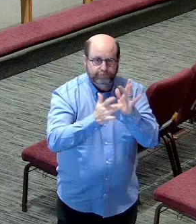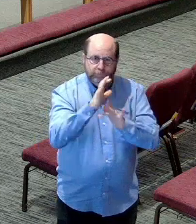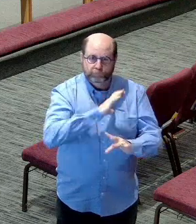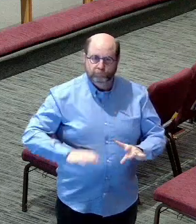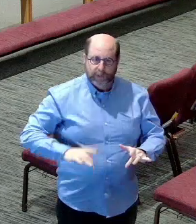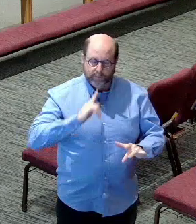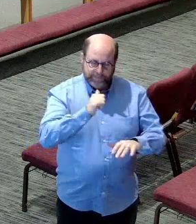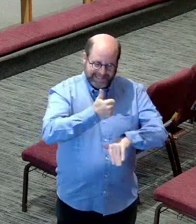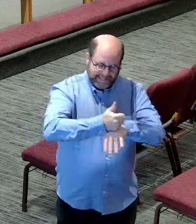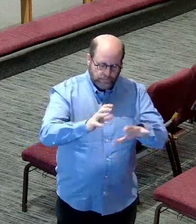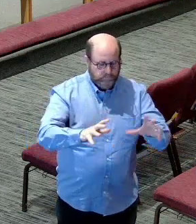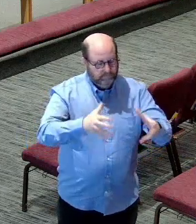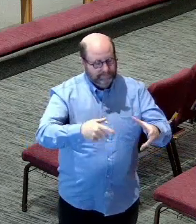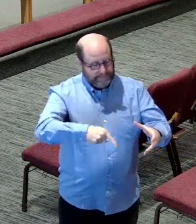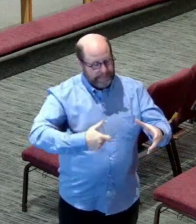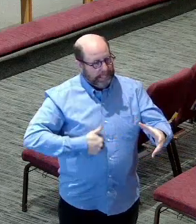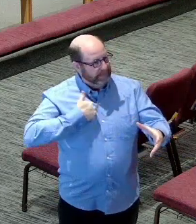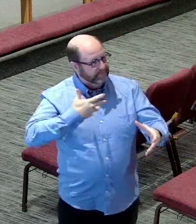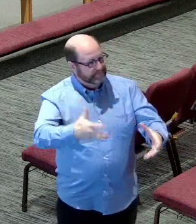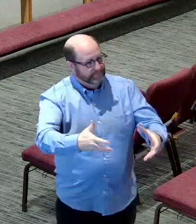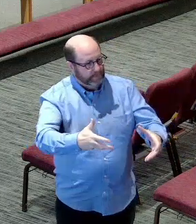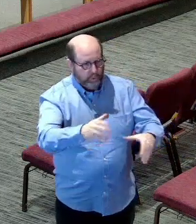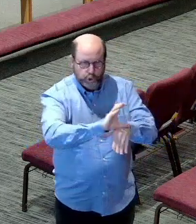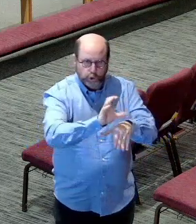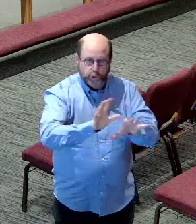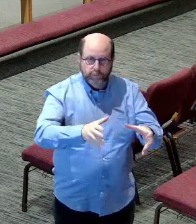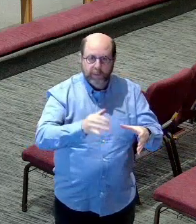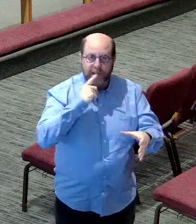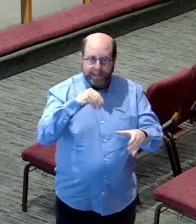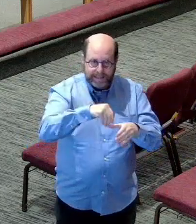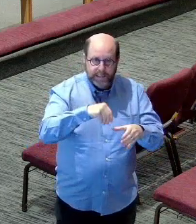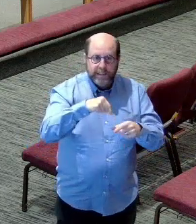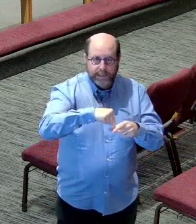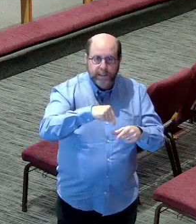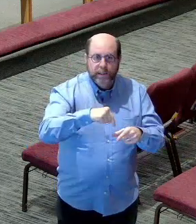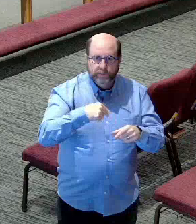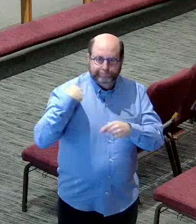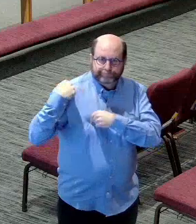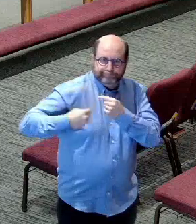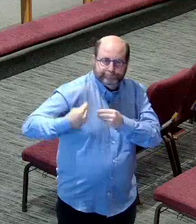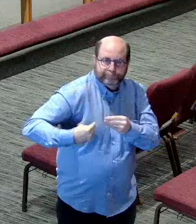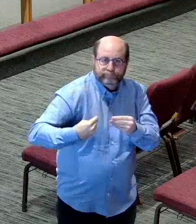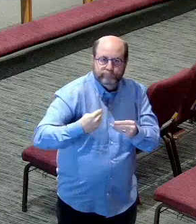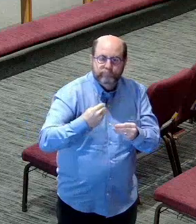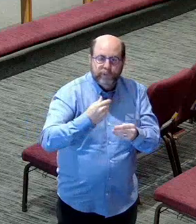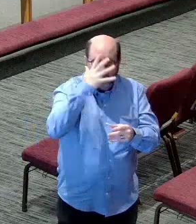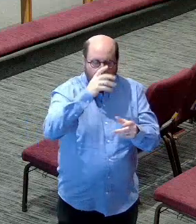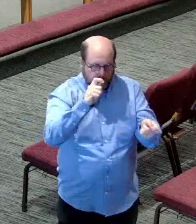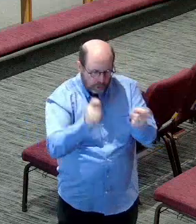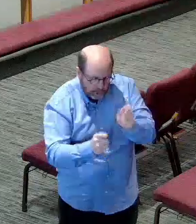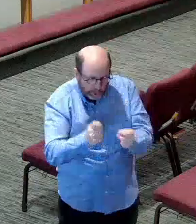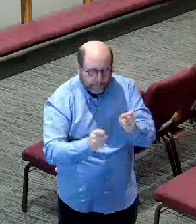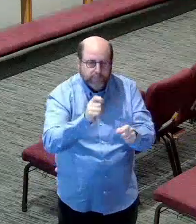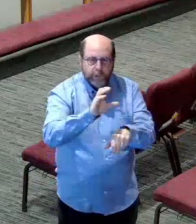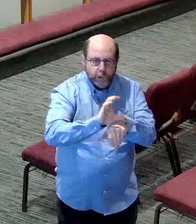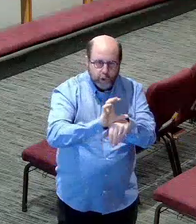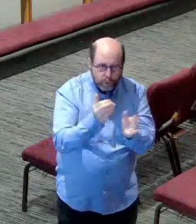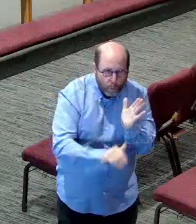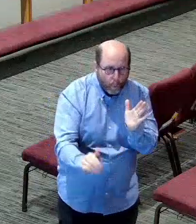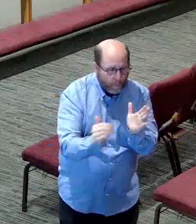entity. Through the centuries, God has shaped the church and then reshaped it again and